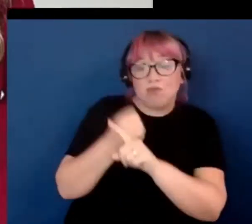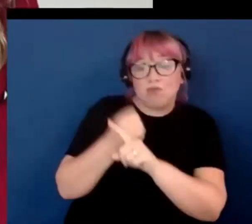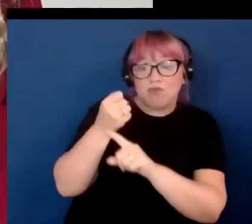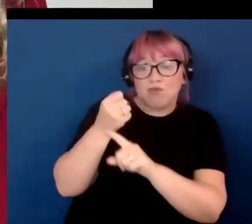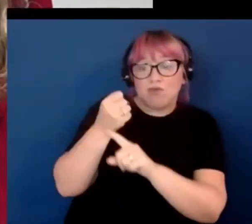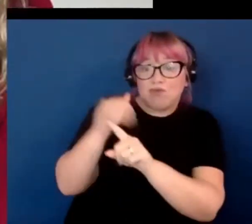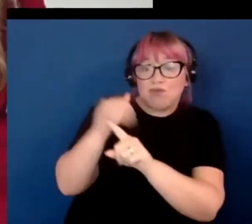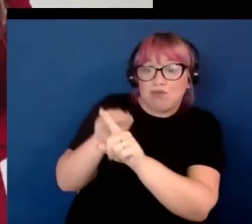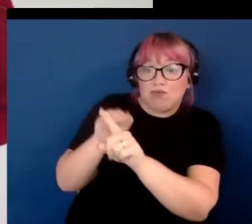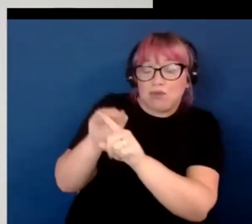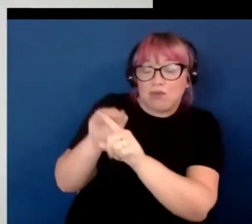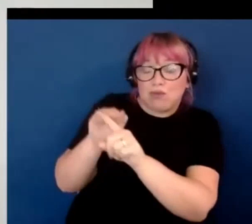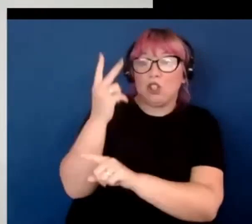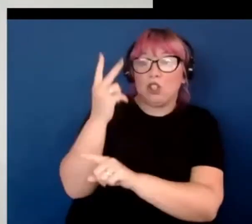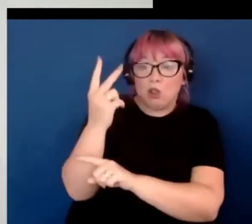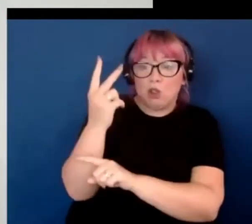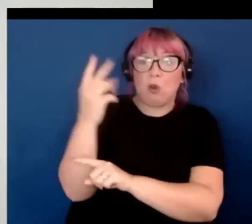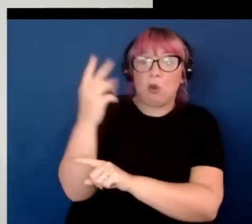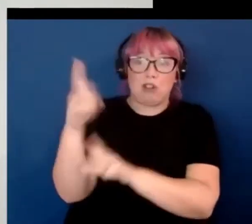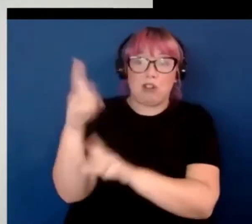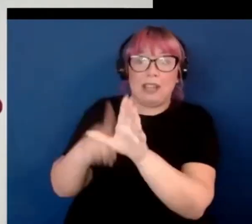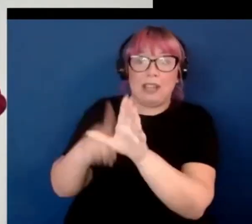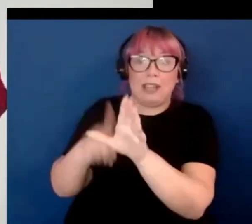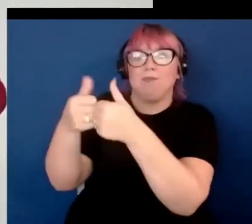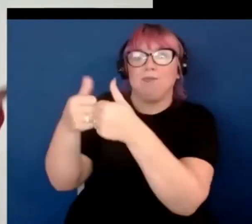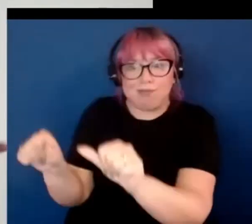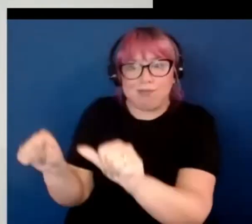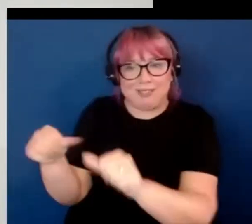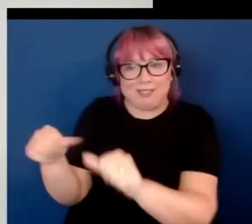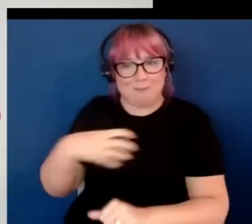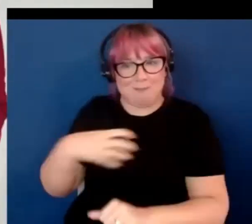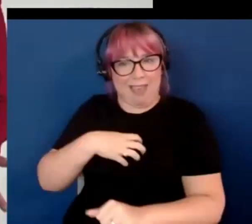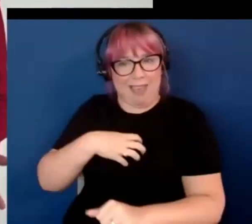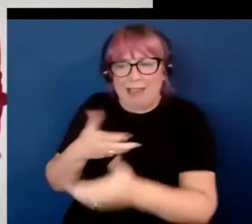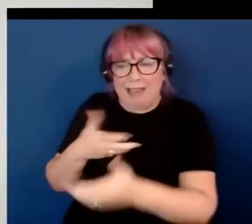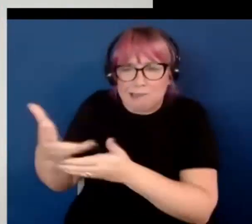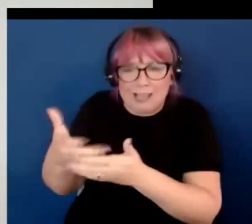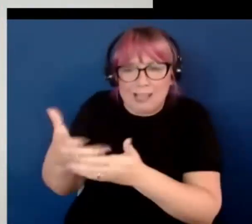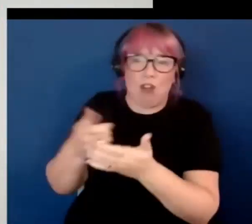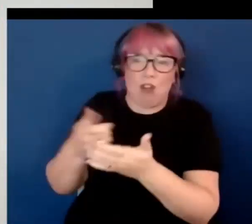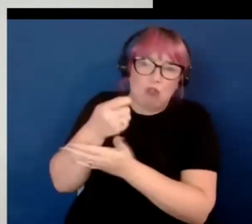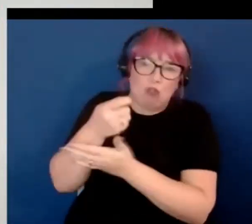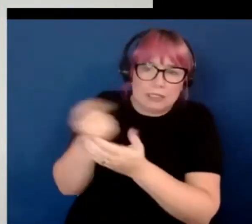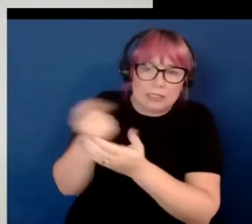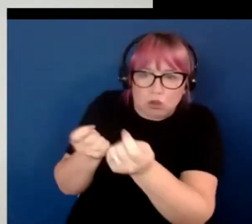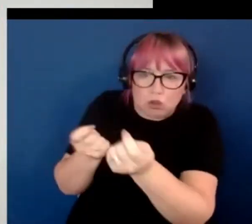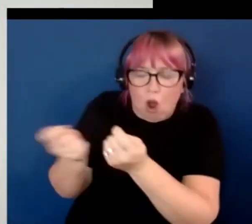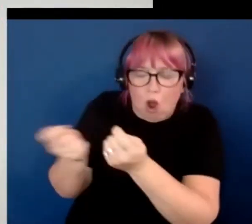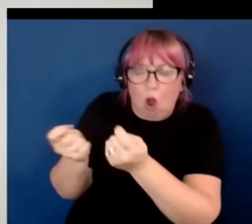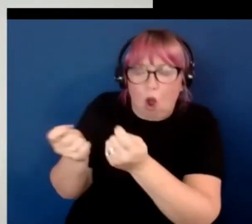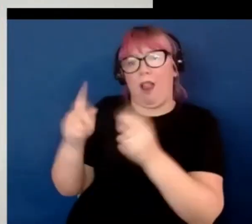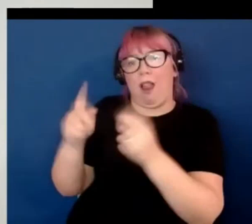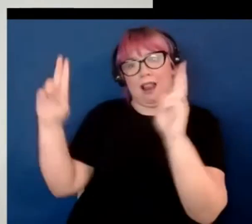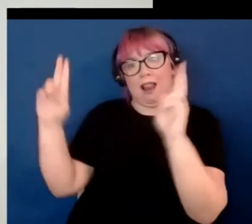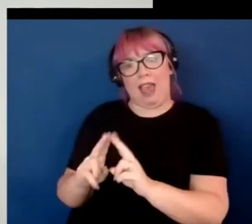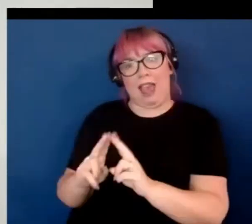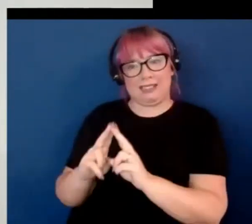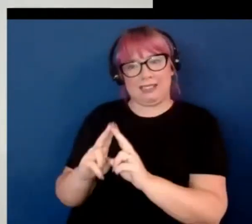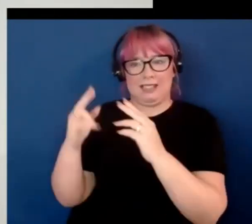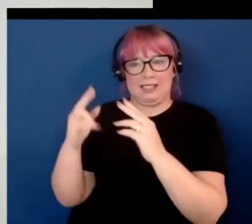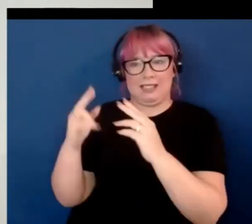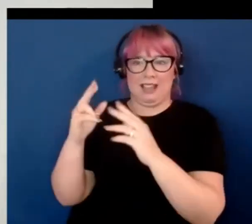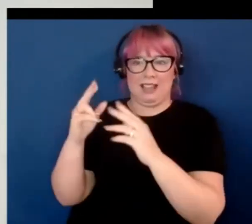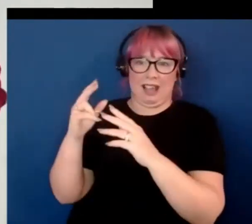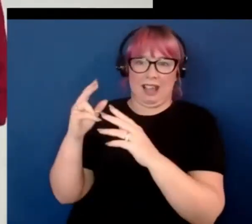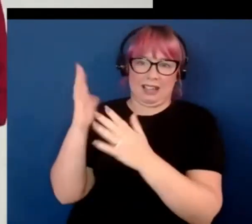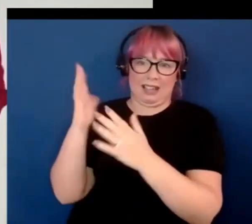current mayor takes up our ideas on things like rent controls, preventing demolition and ballots for residents on estates,